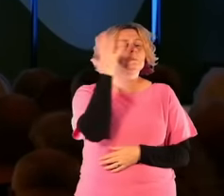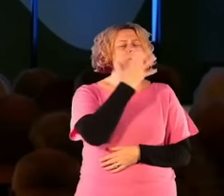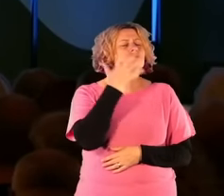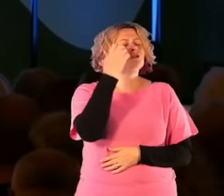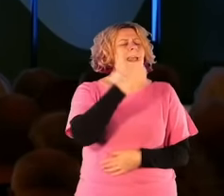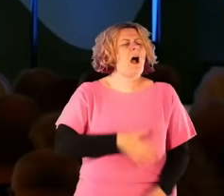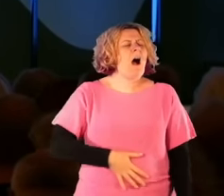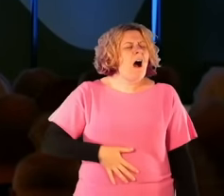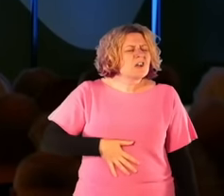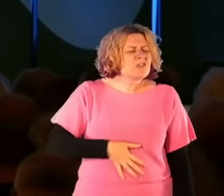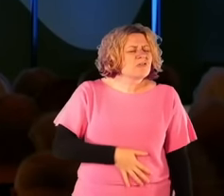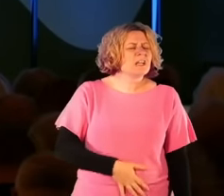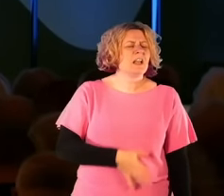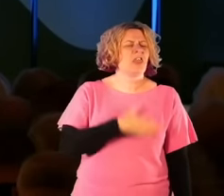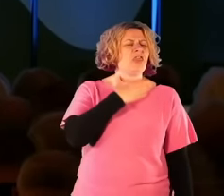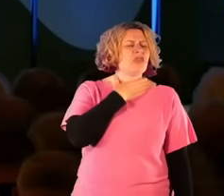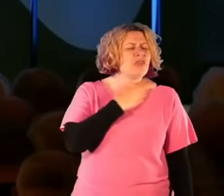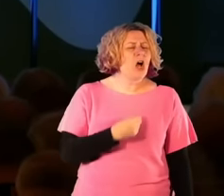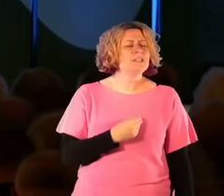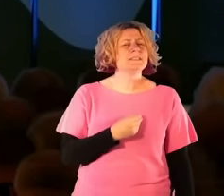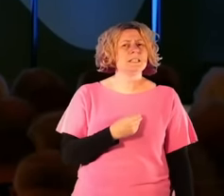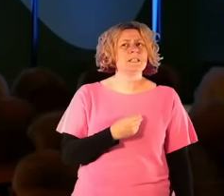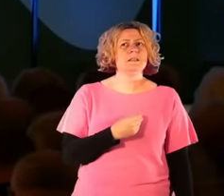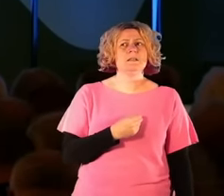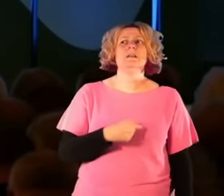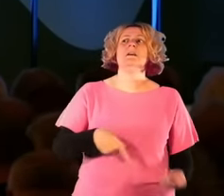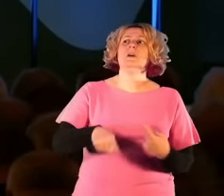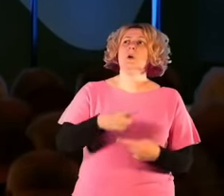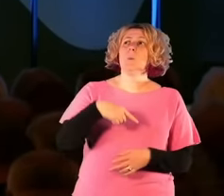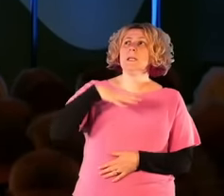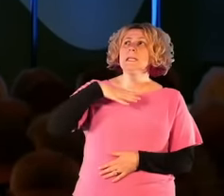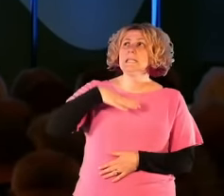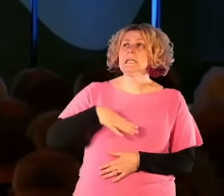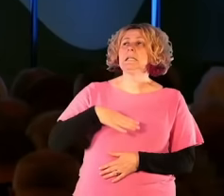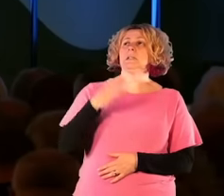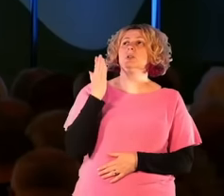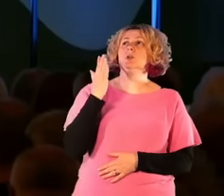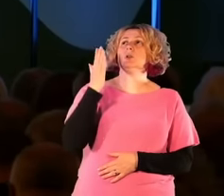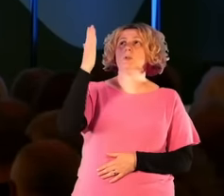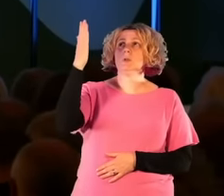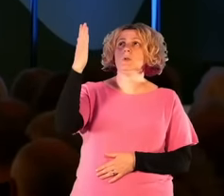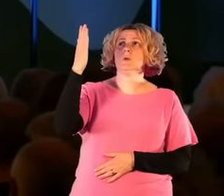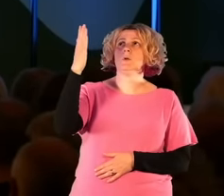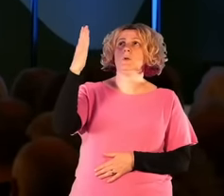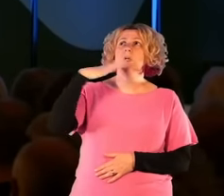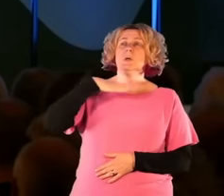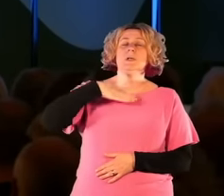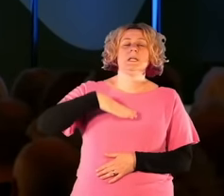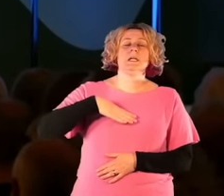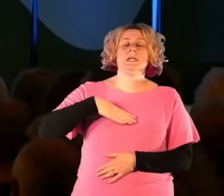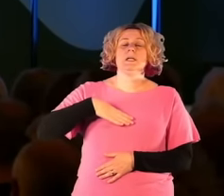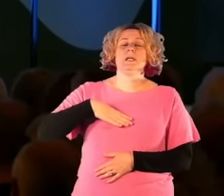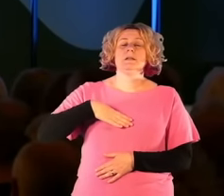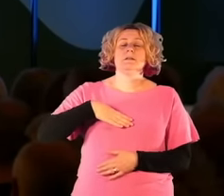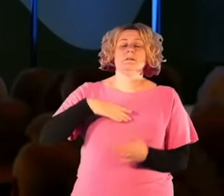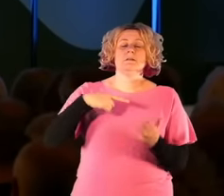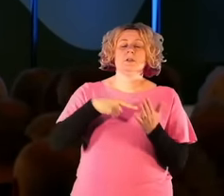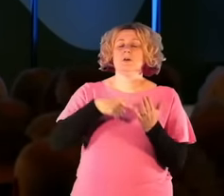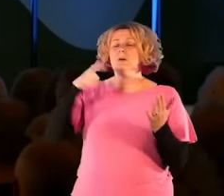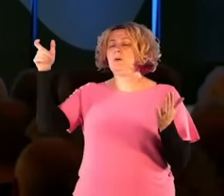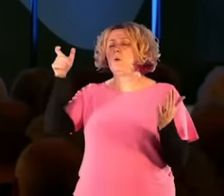thirsty. Father, we need you. We need your word of truth. We need